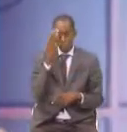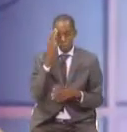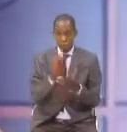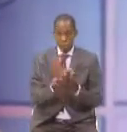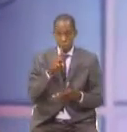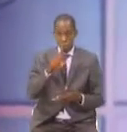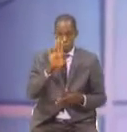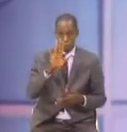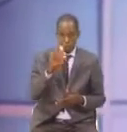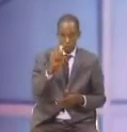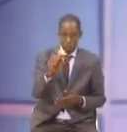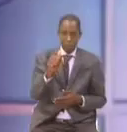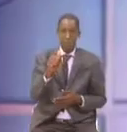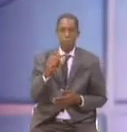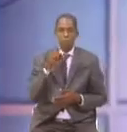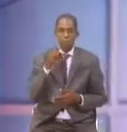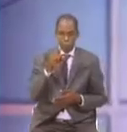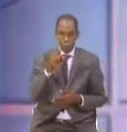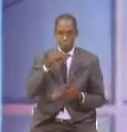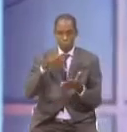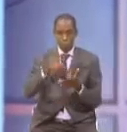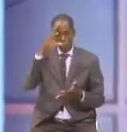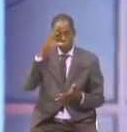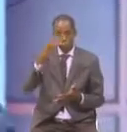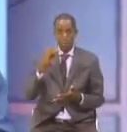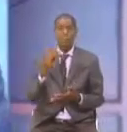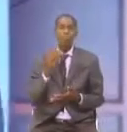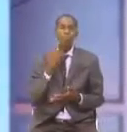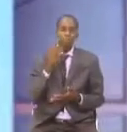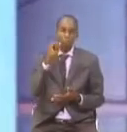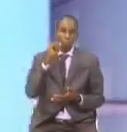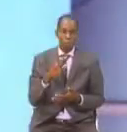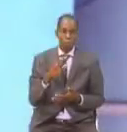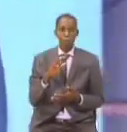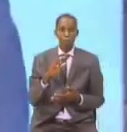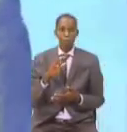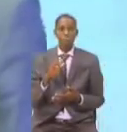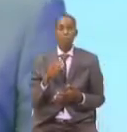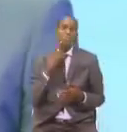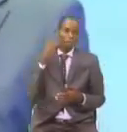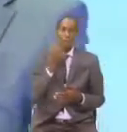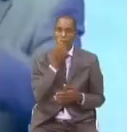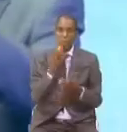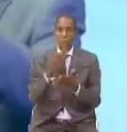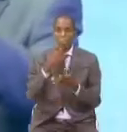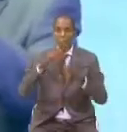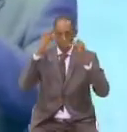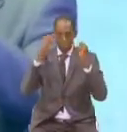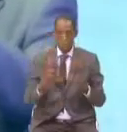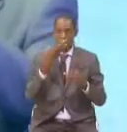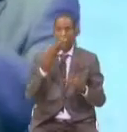girl, this man, this woman, deaf and dumb, that the power from on high will